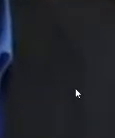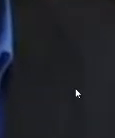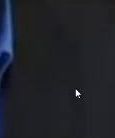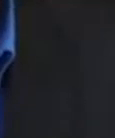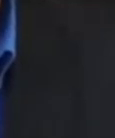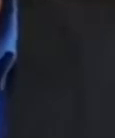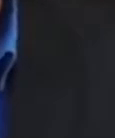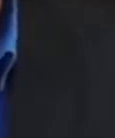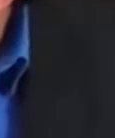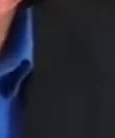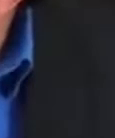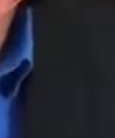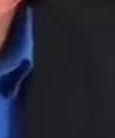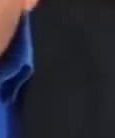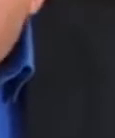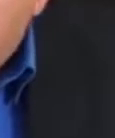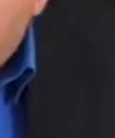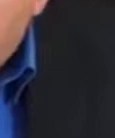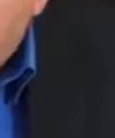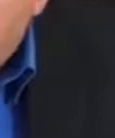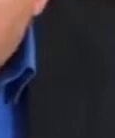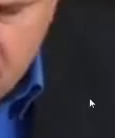Wow, that was really touching.